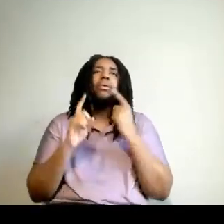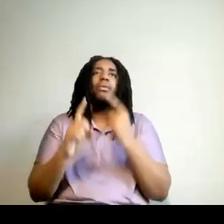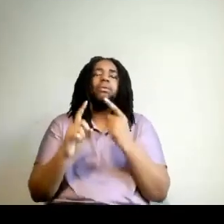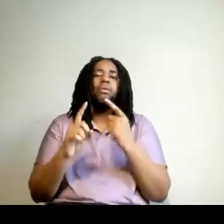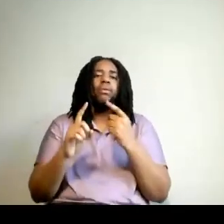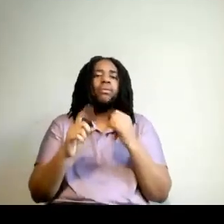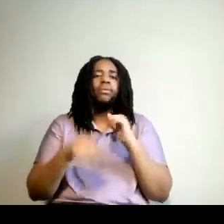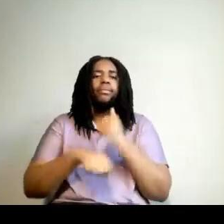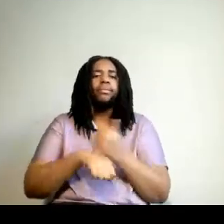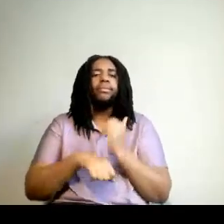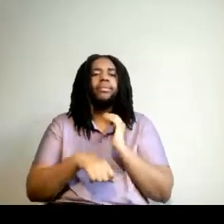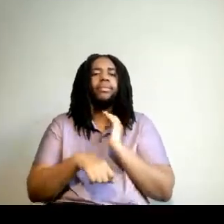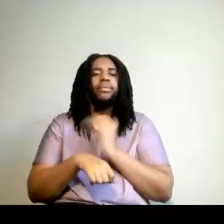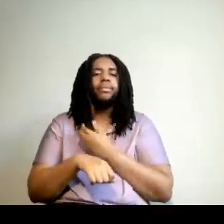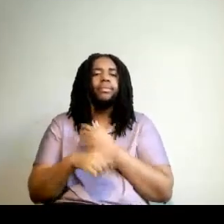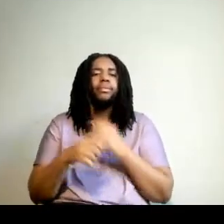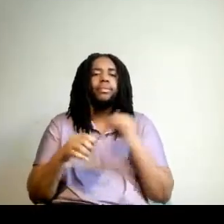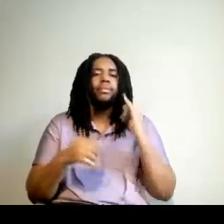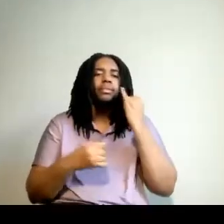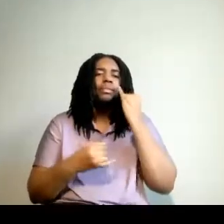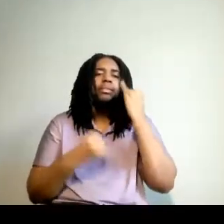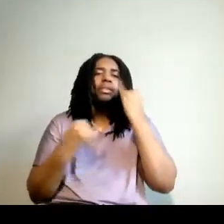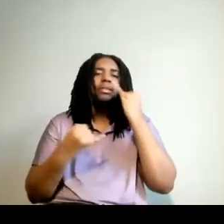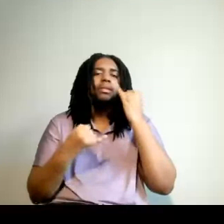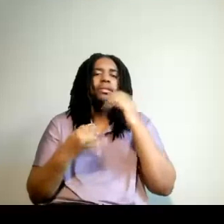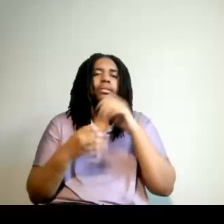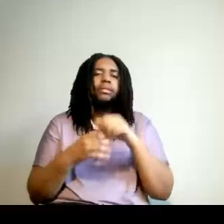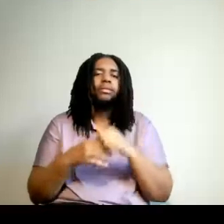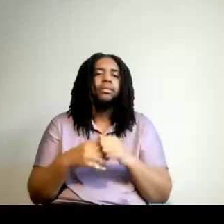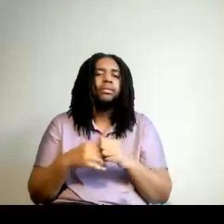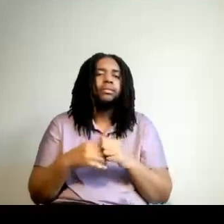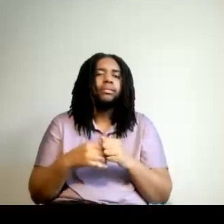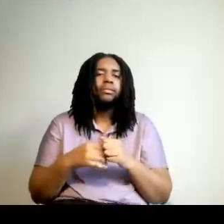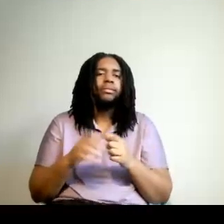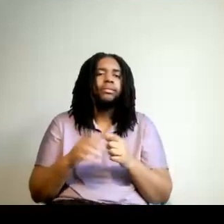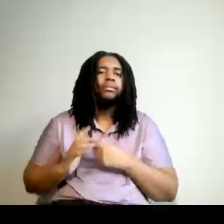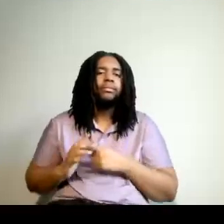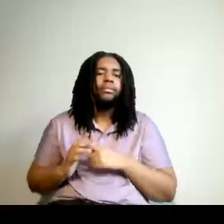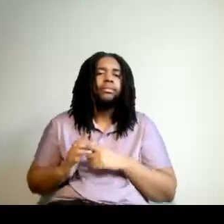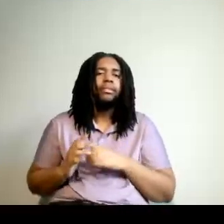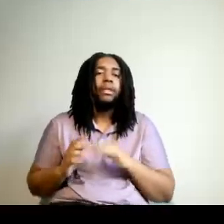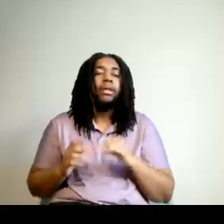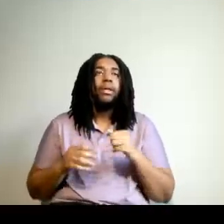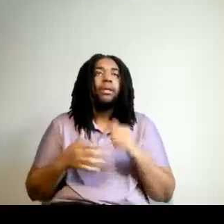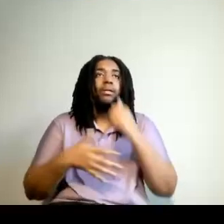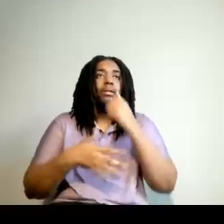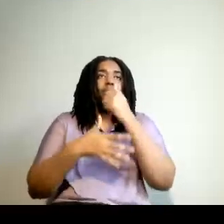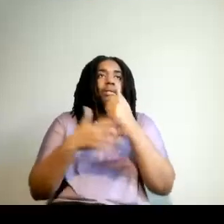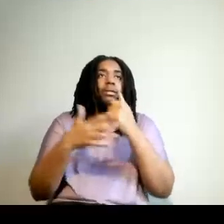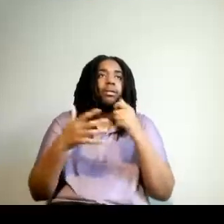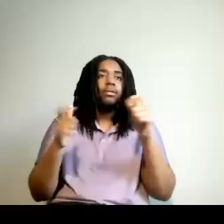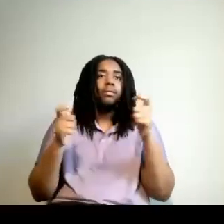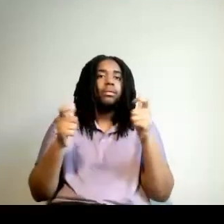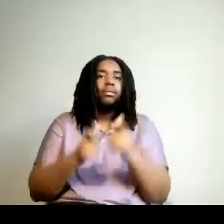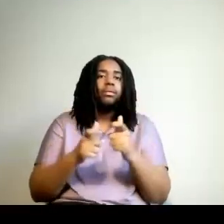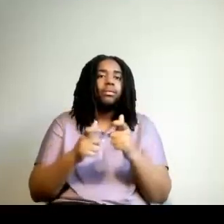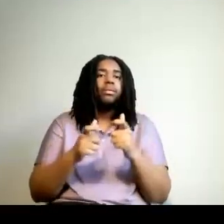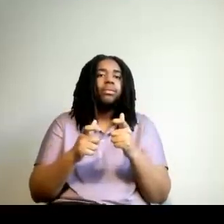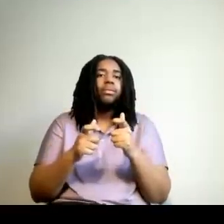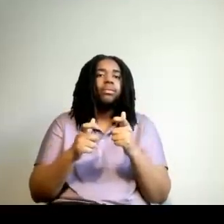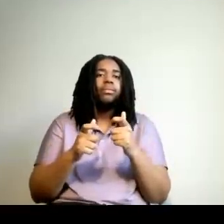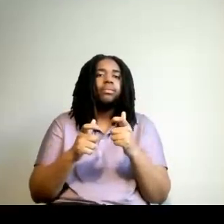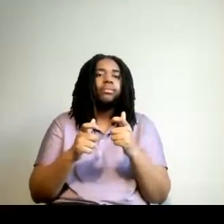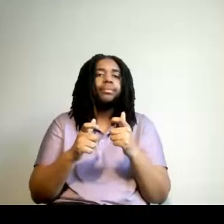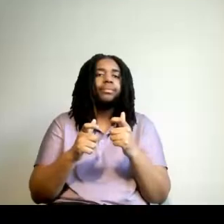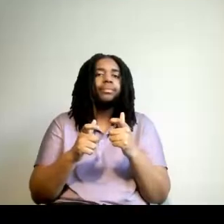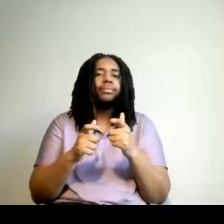the ideas that were underneath it. Once we had narrowed that list down, we moved into planning and action planning